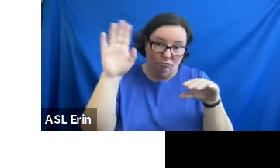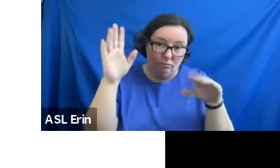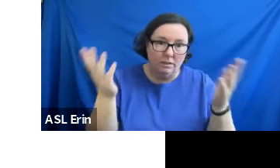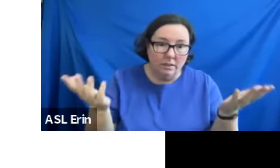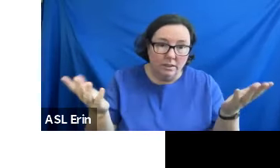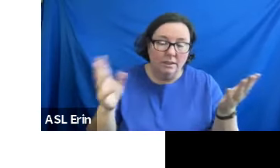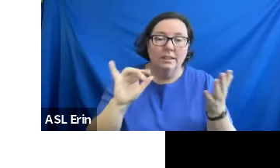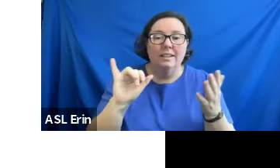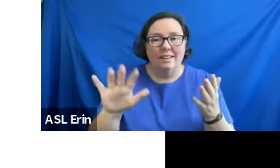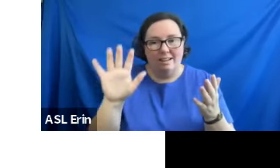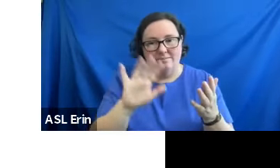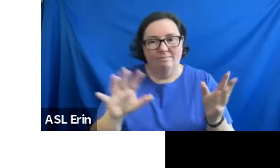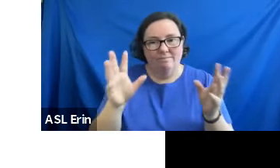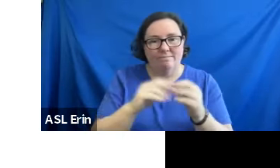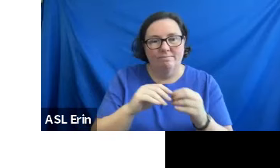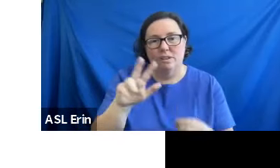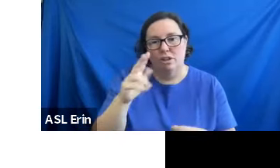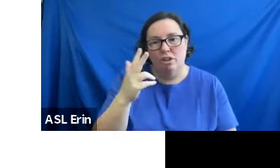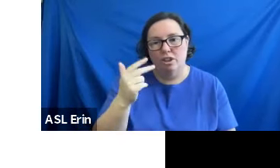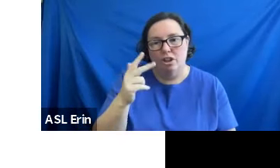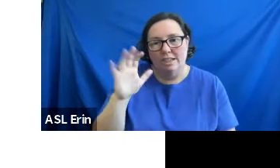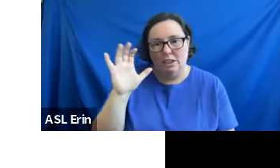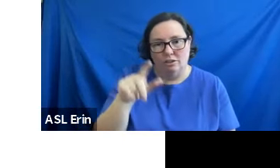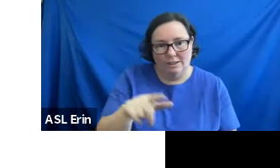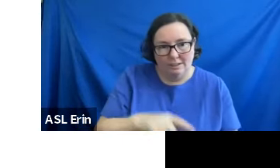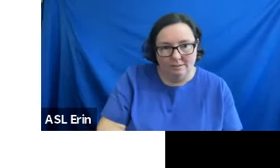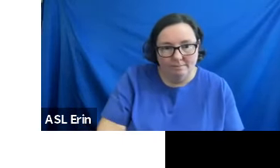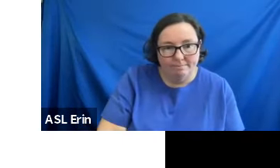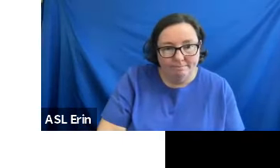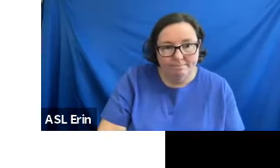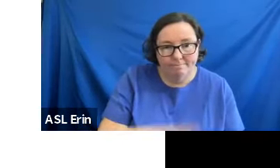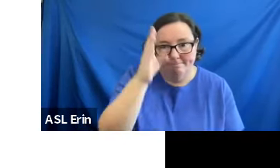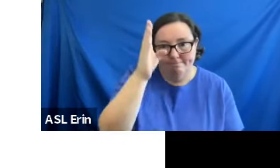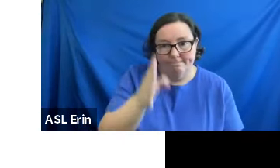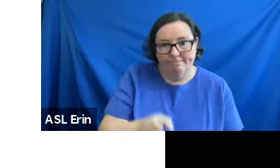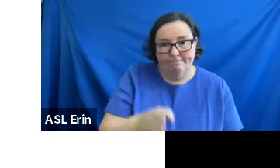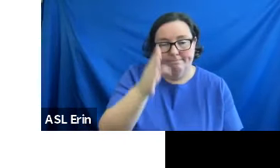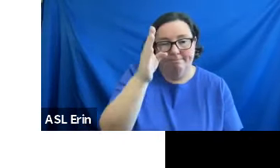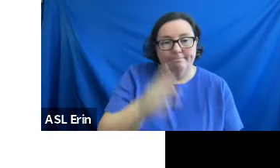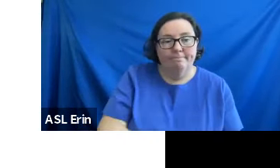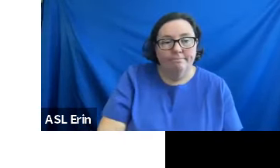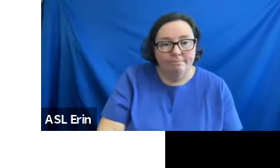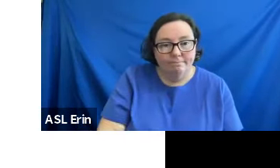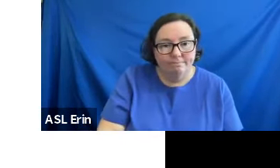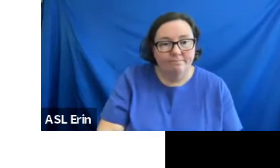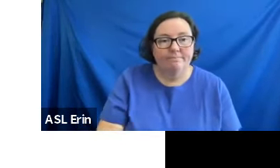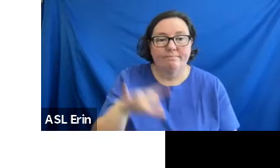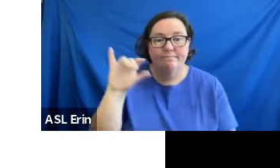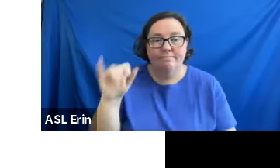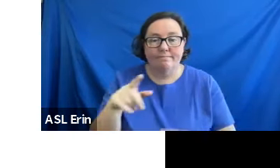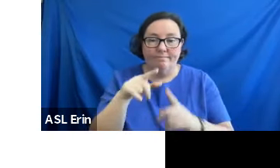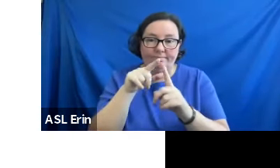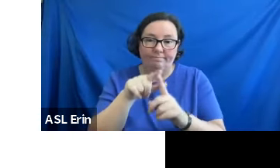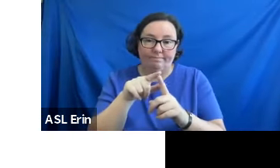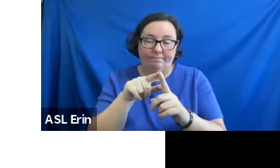of 1300. And then this is just leading up to a further